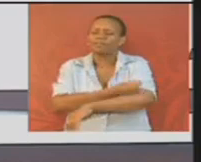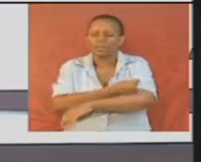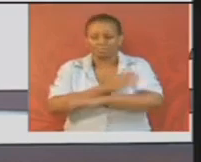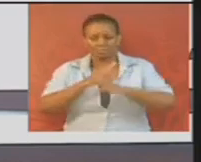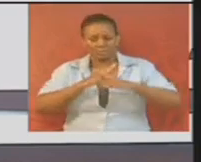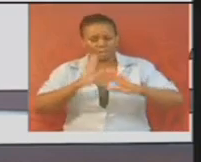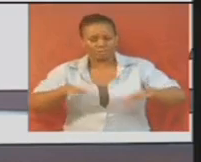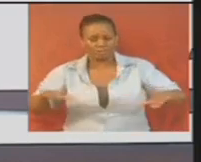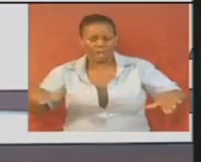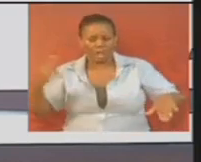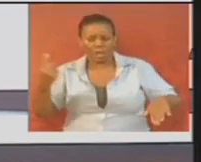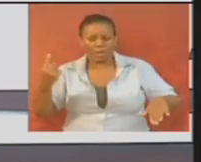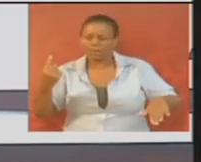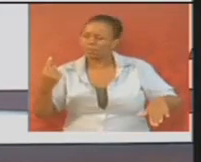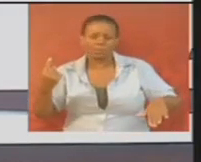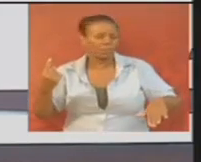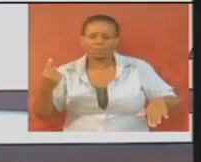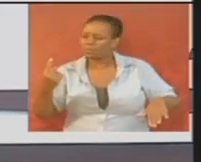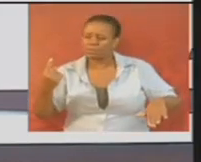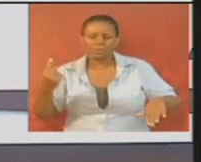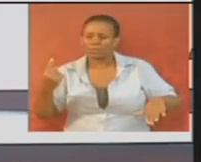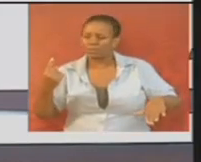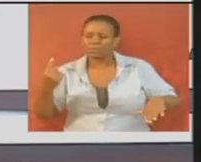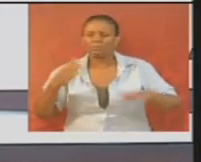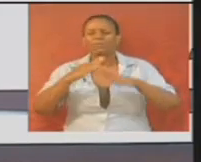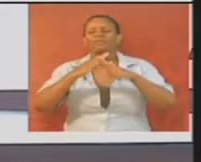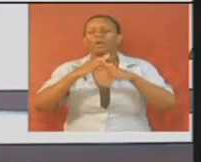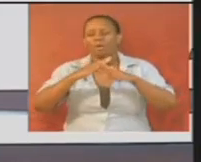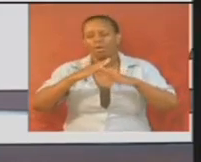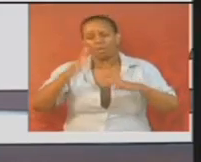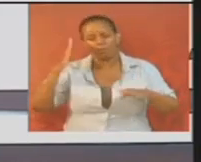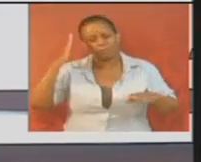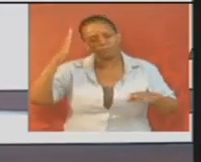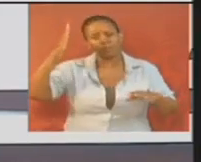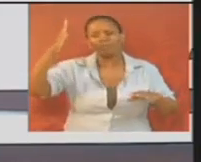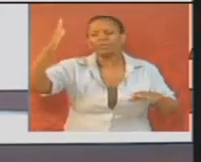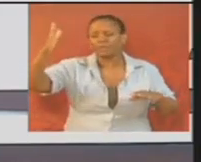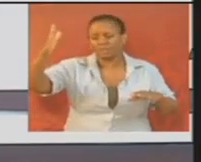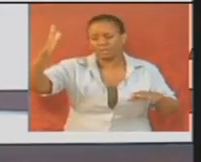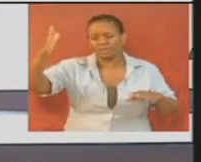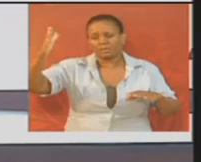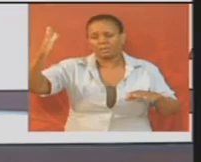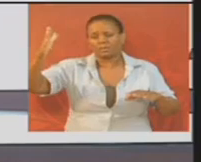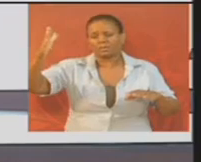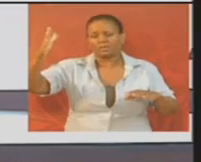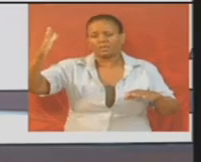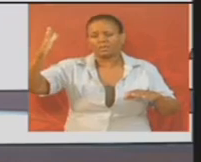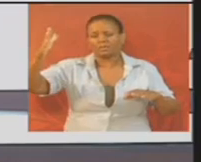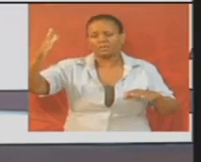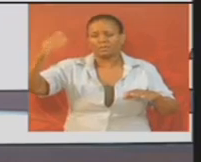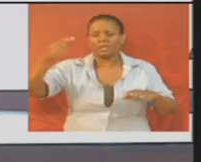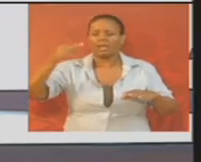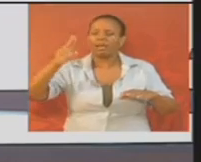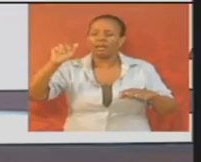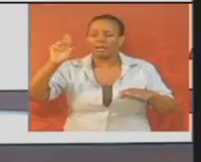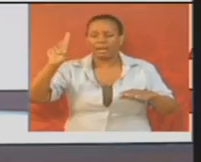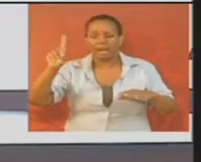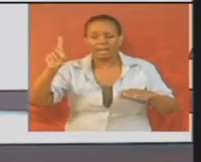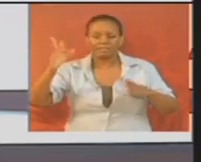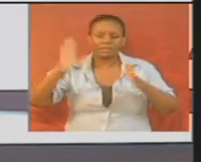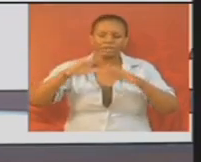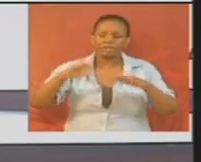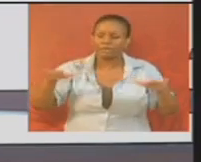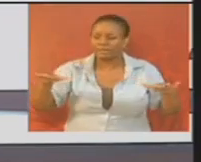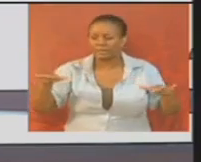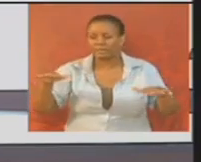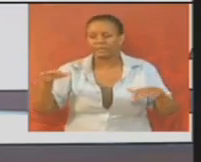protect our future, our grandchildren and great-grandchildren. The COVID-19 vaccine is a major line